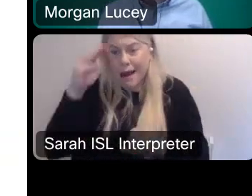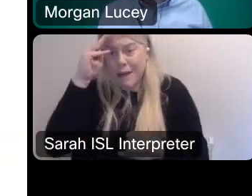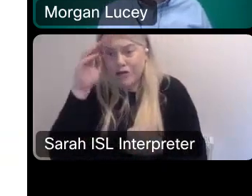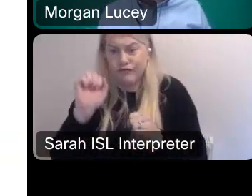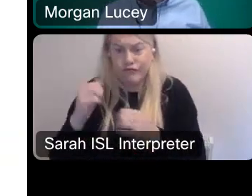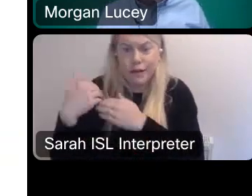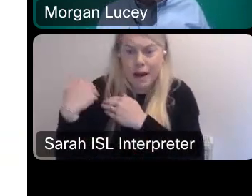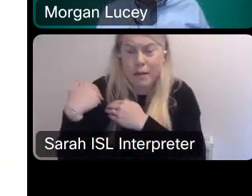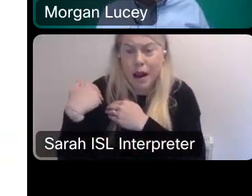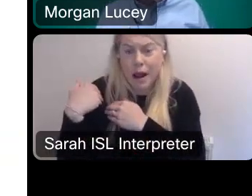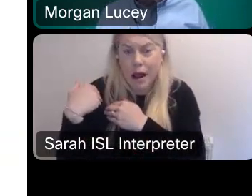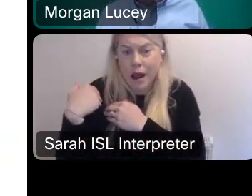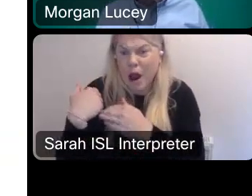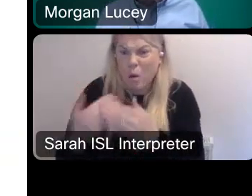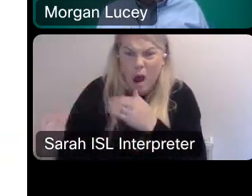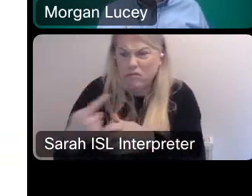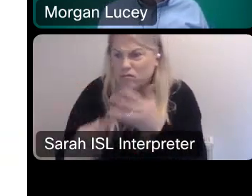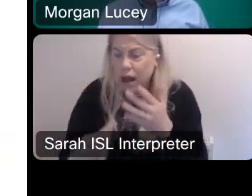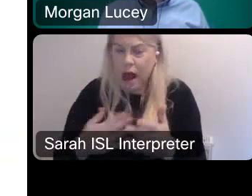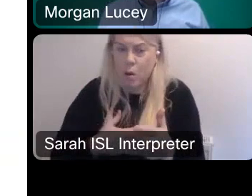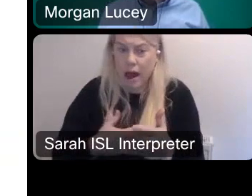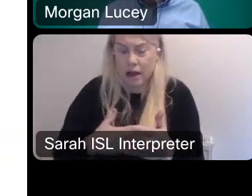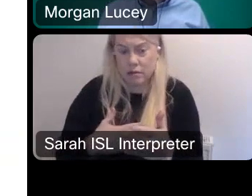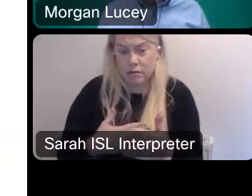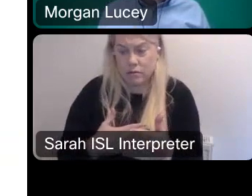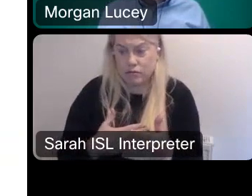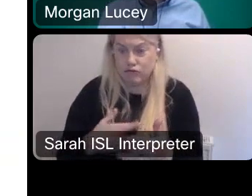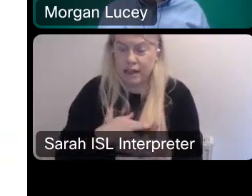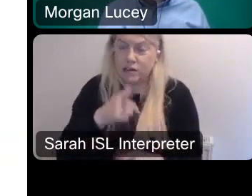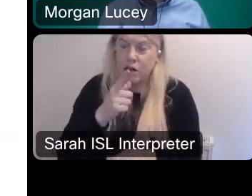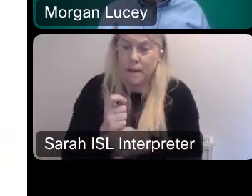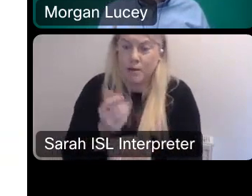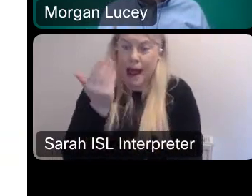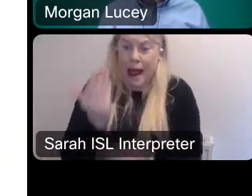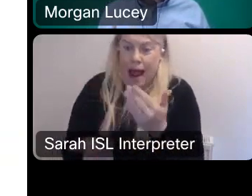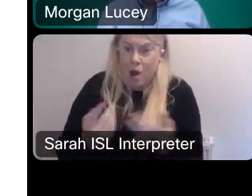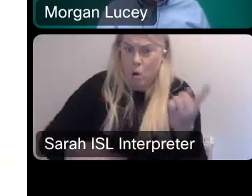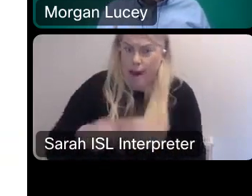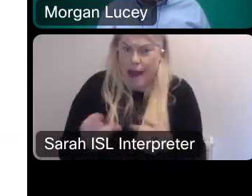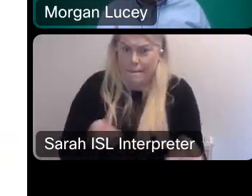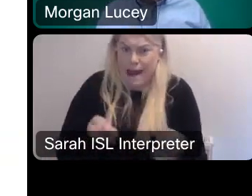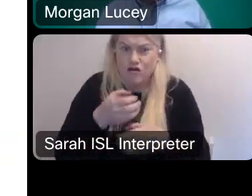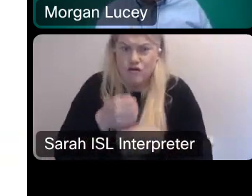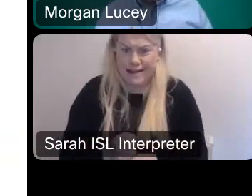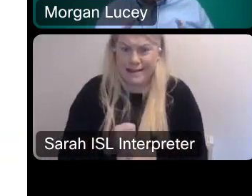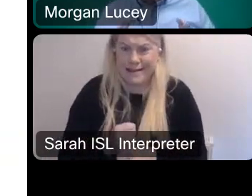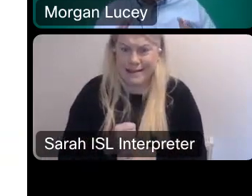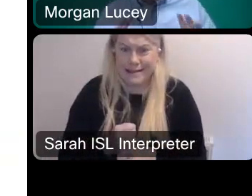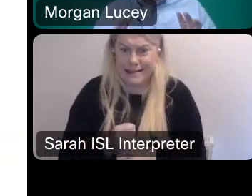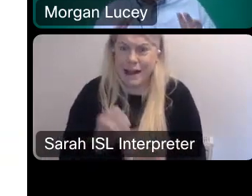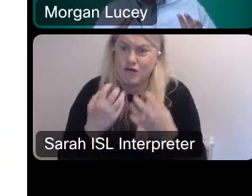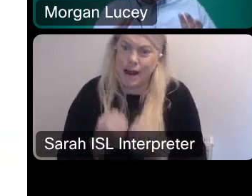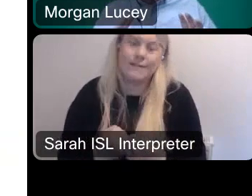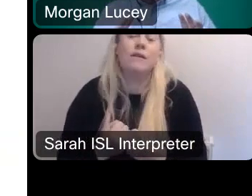I'd really like to kind of put a focus or place a focus on how we manage stress. And I'm going to talk about